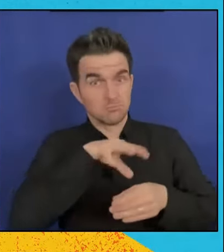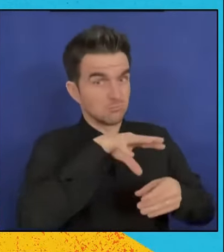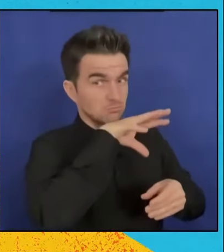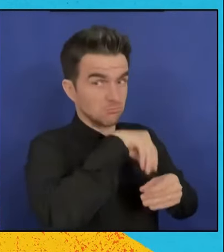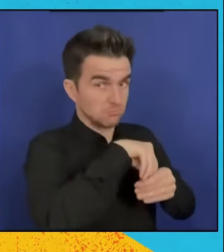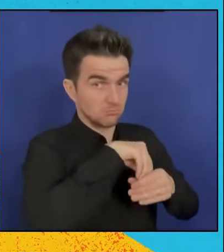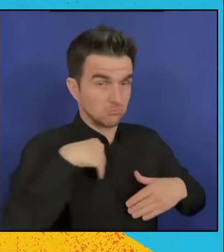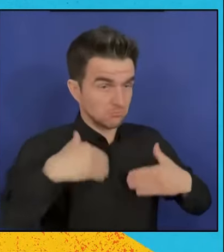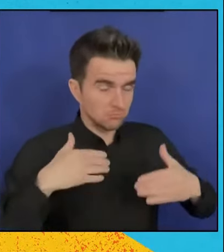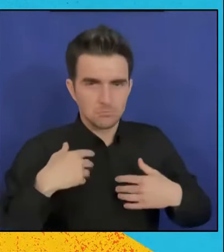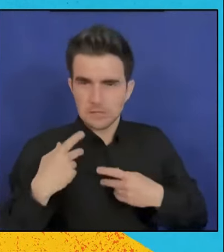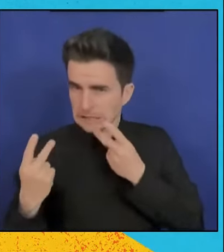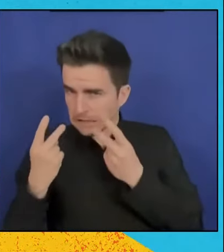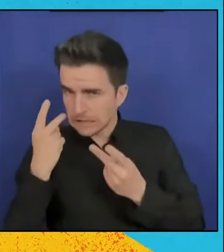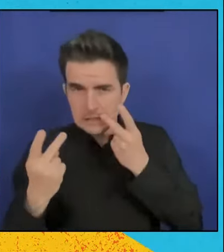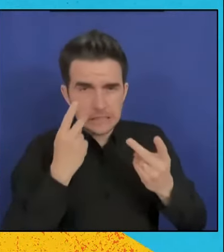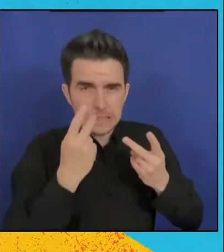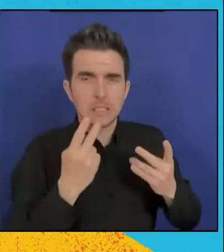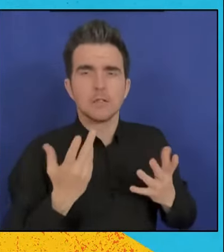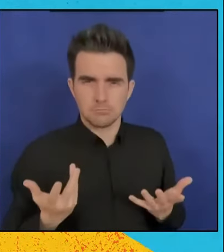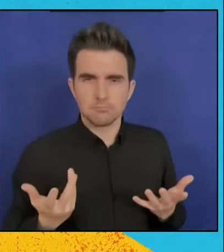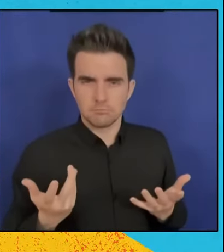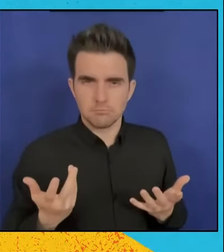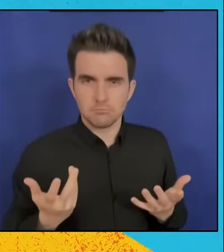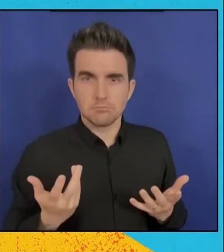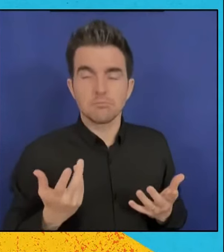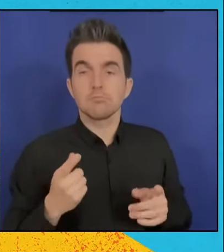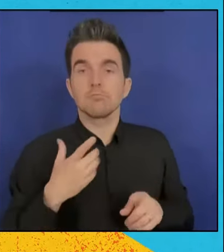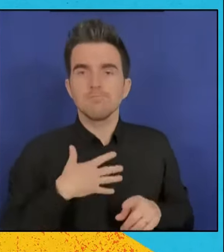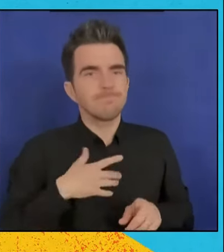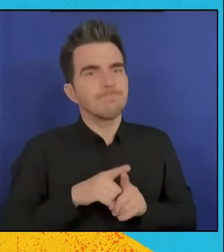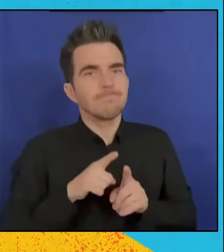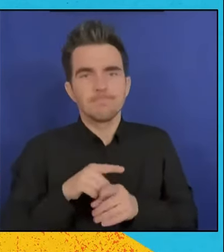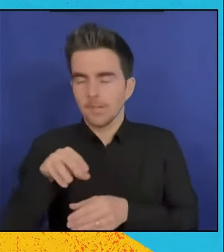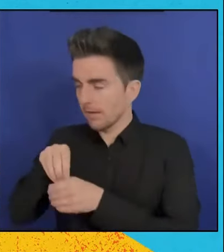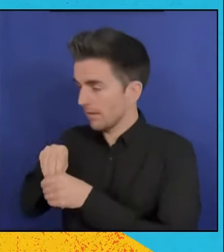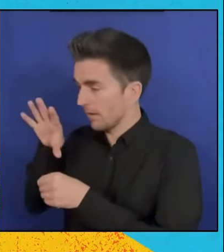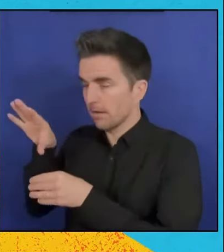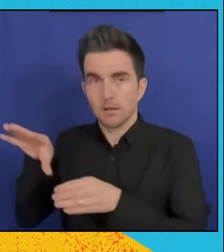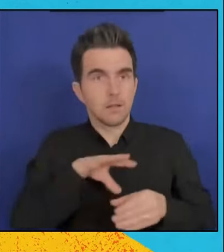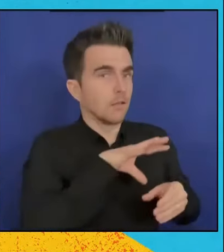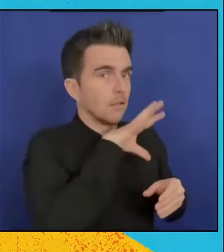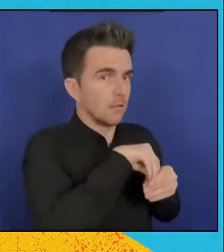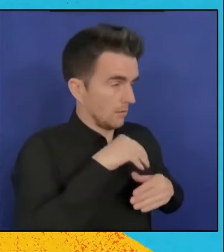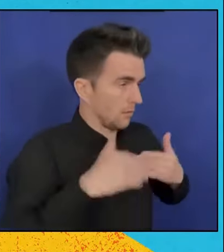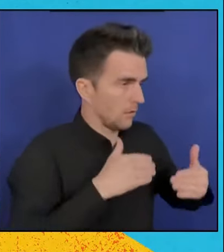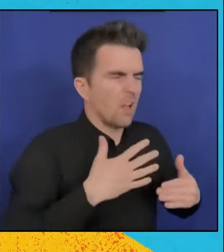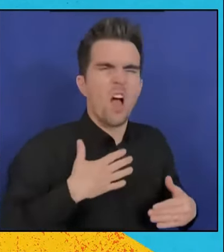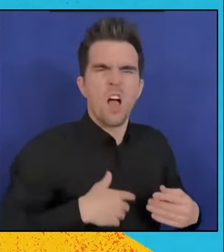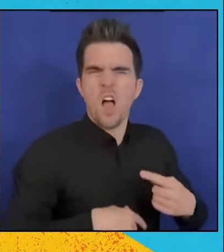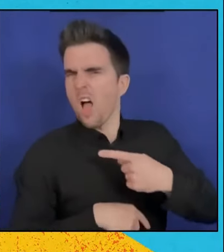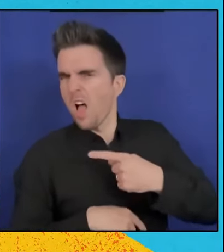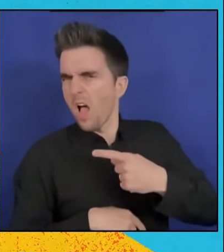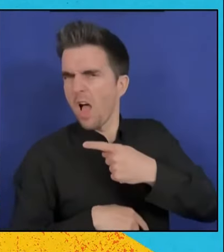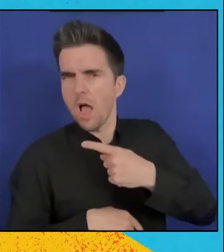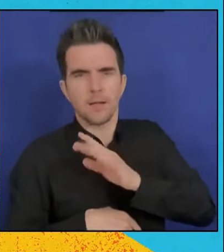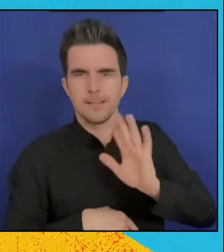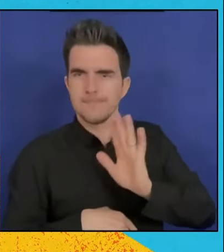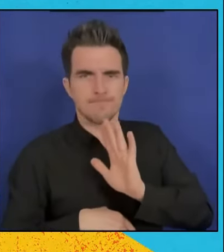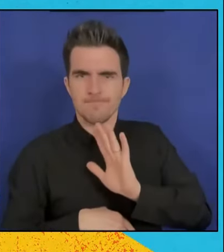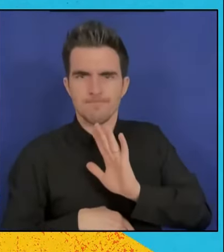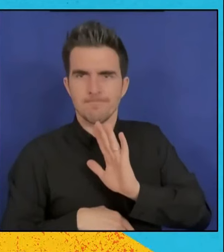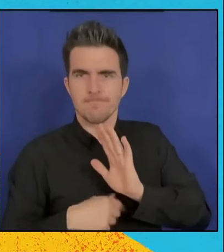I meet with young leaders, the temptation is to think that we are actually in the same group, but we're not. Clearly, to many of you,